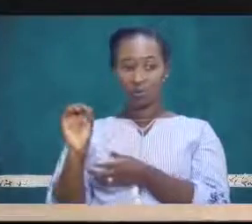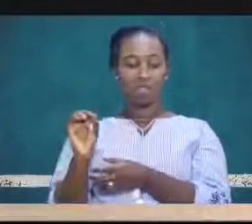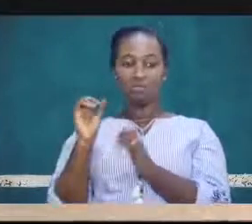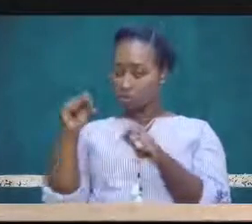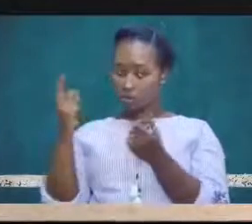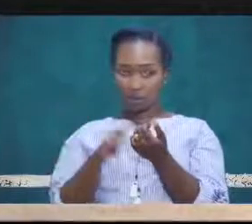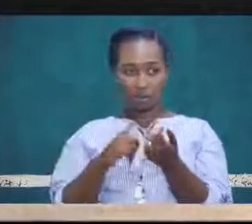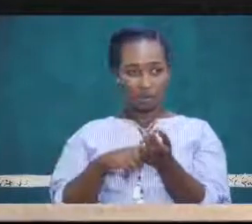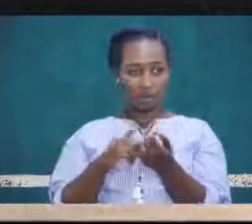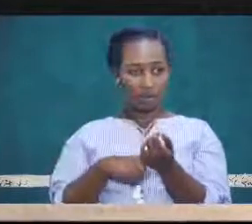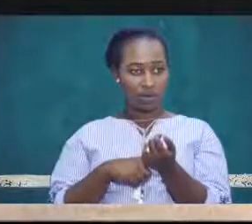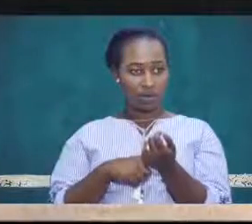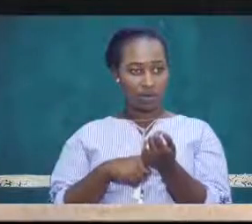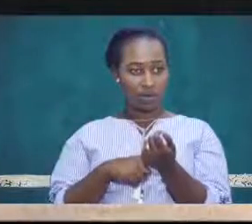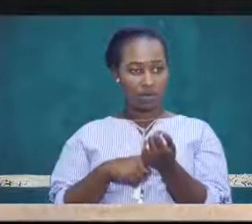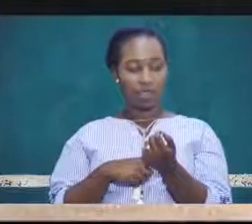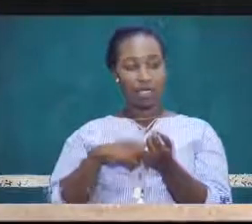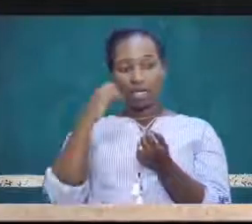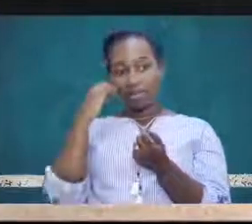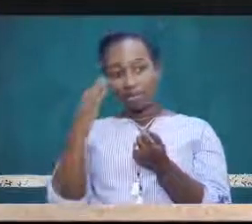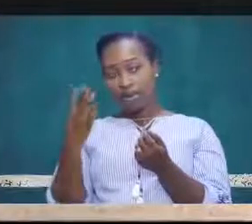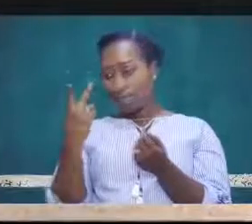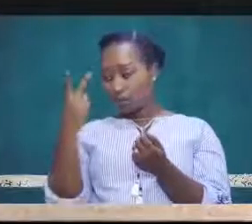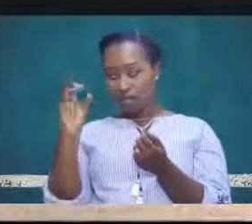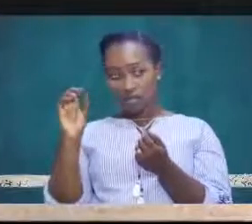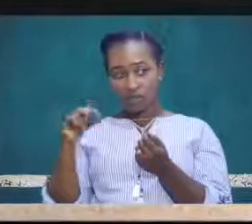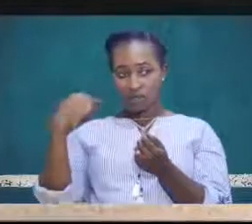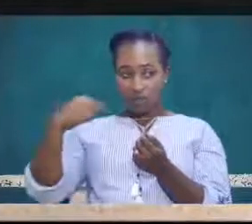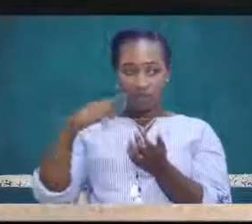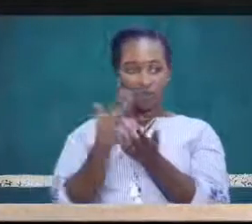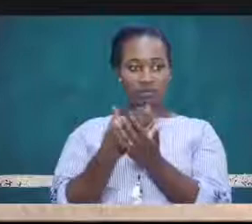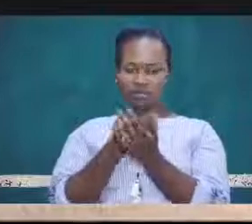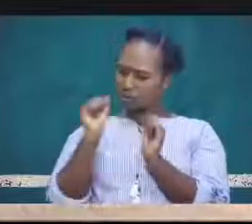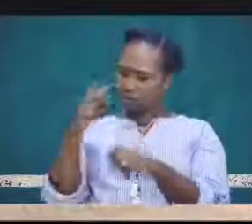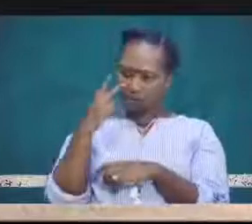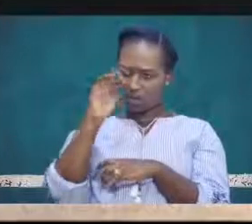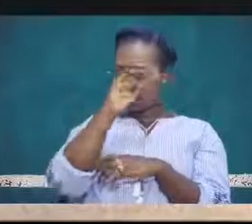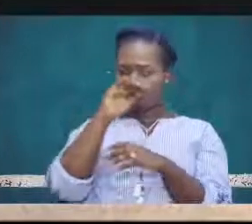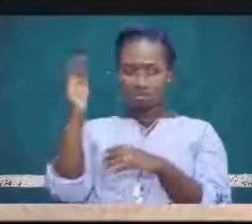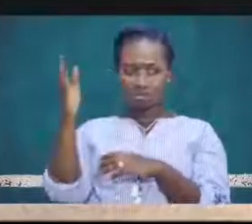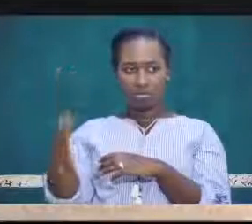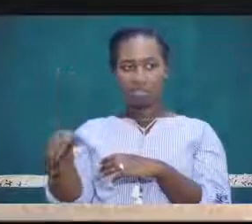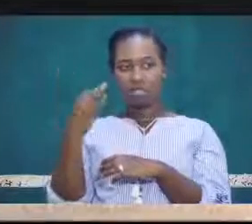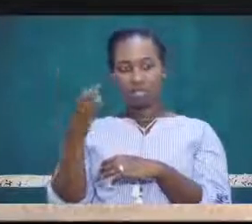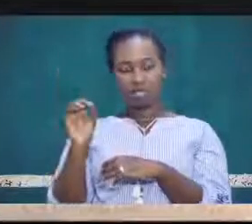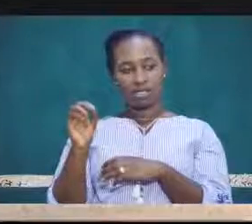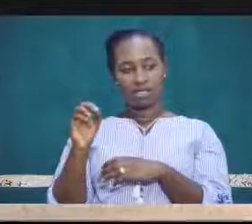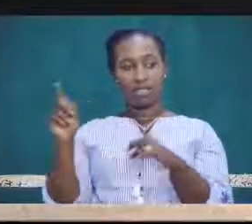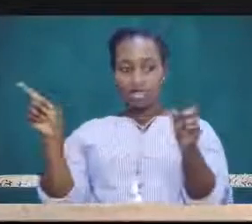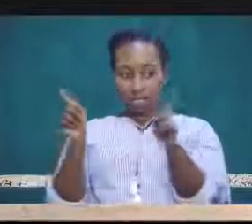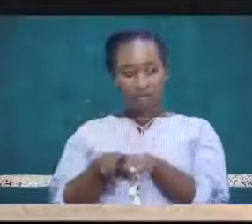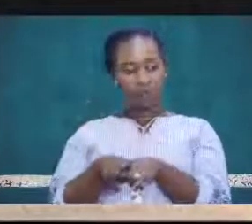that. If price was 200, quantity demanded, you can check. It is 30. So